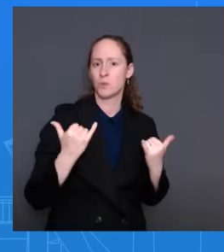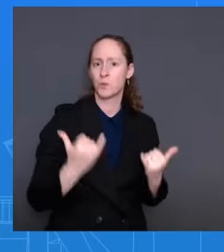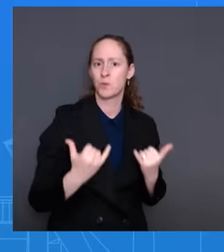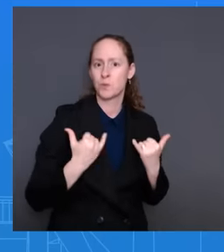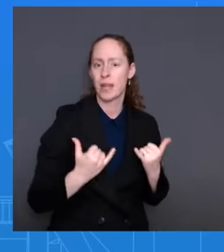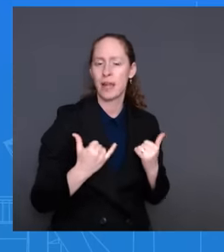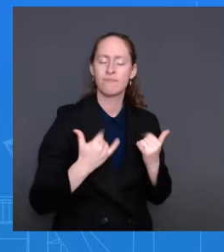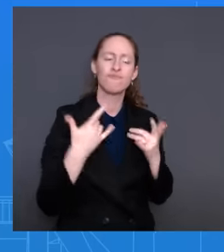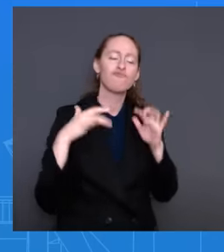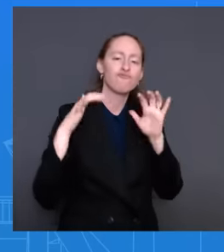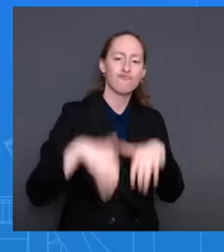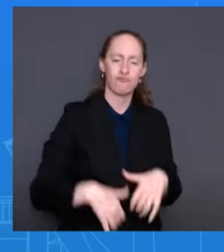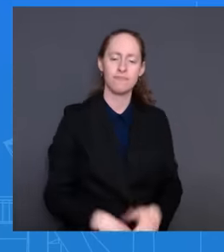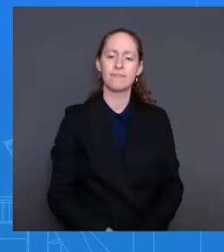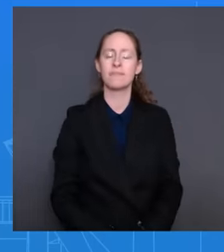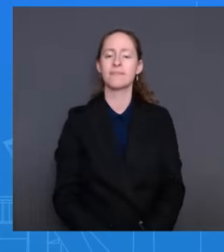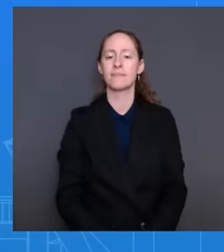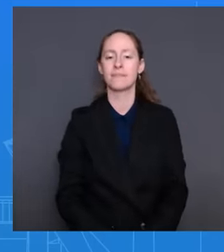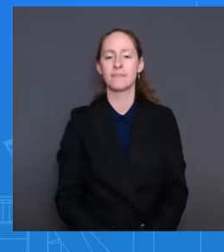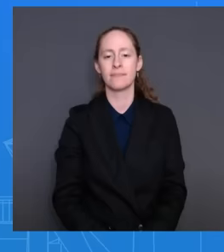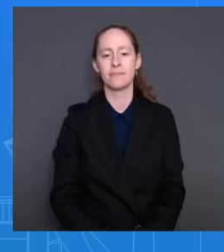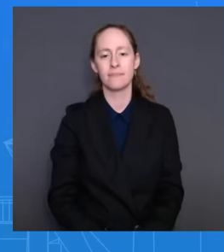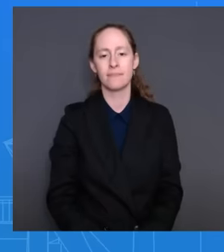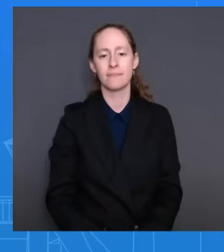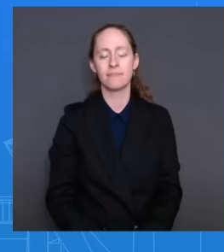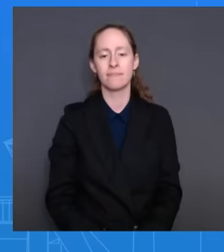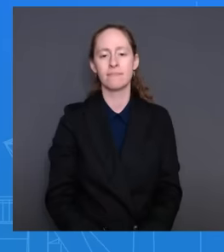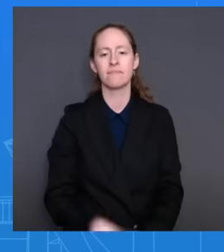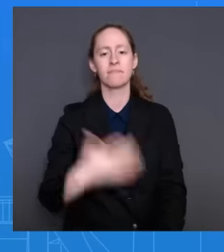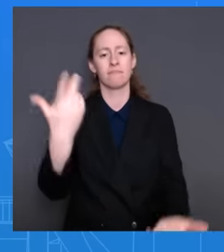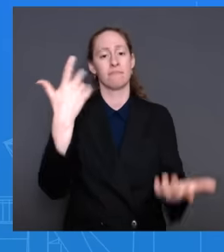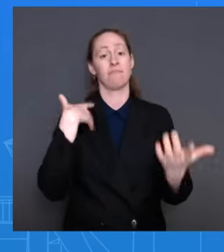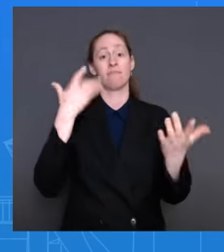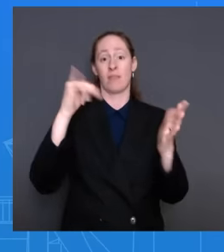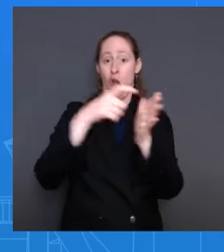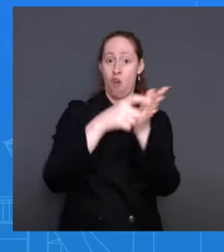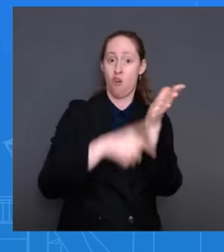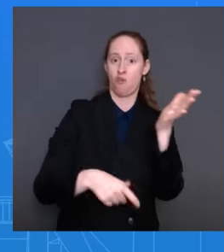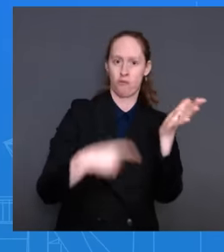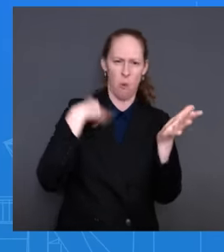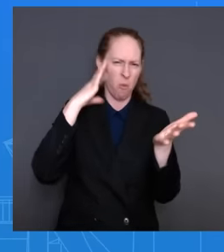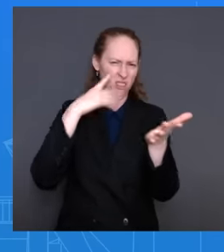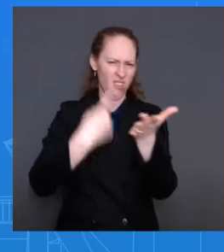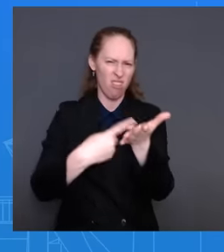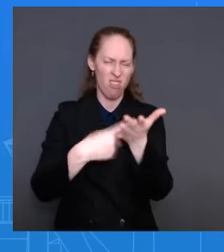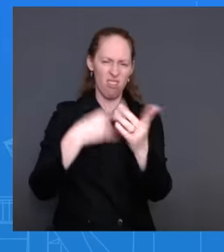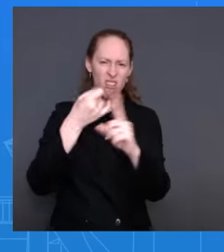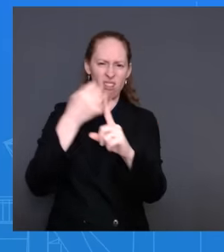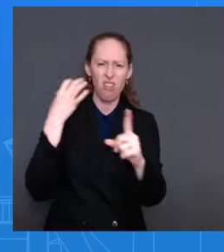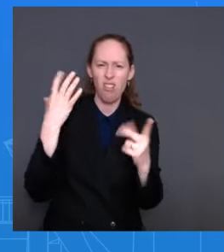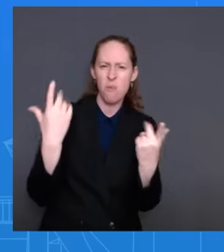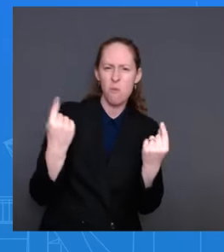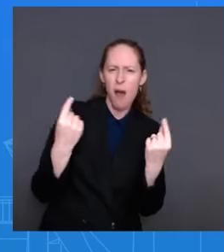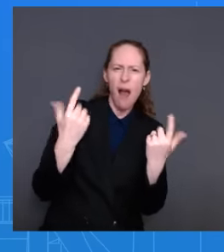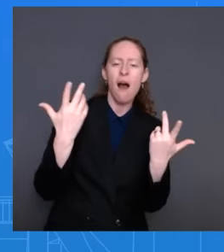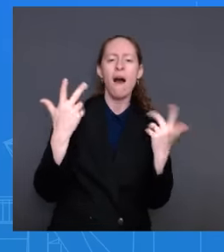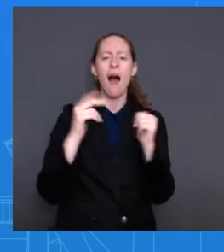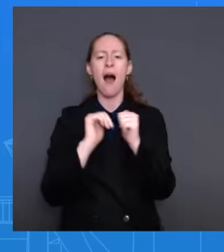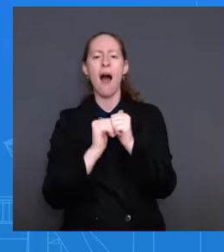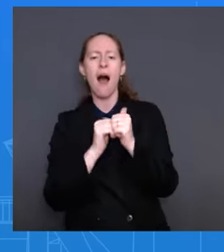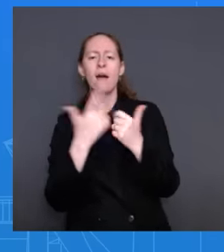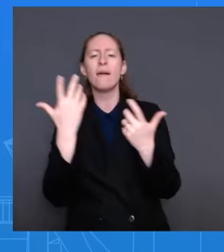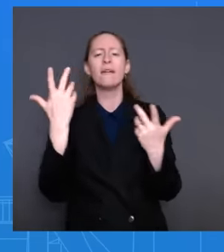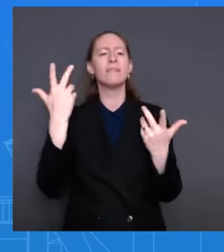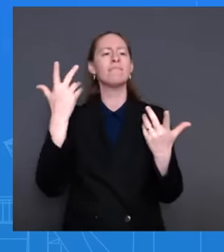piece and how we are thinking about economic priorities here. So four quick points. The first